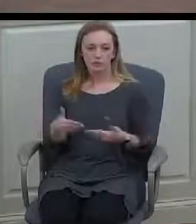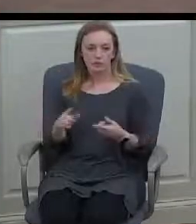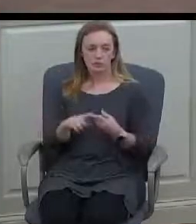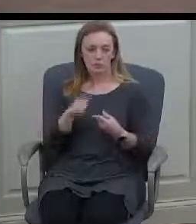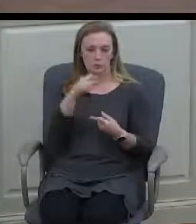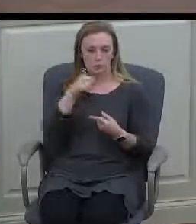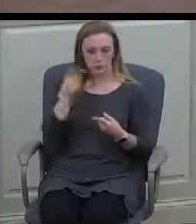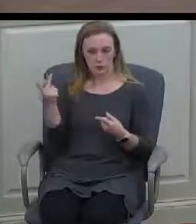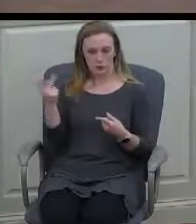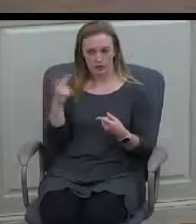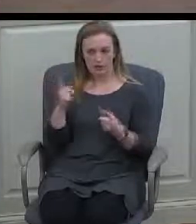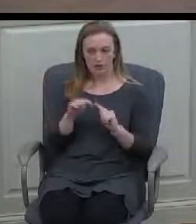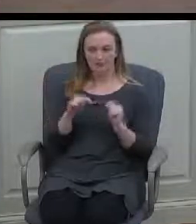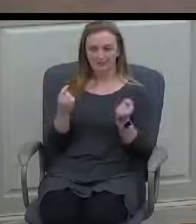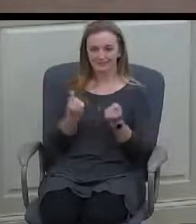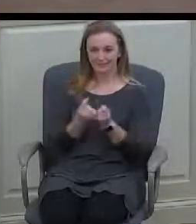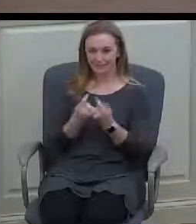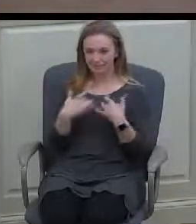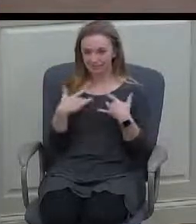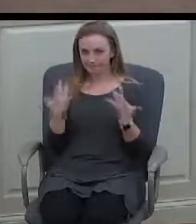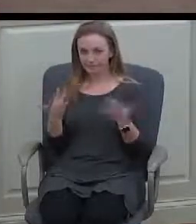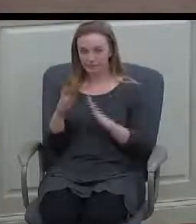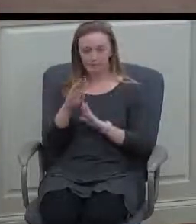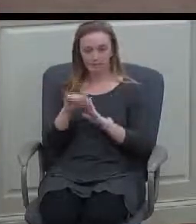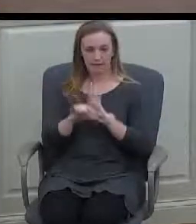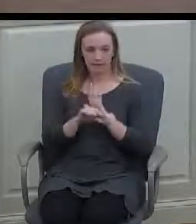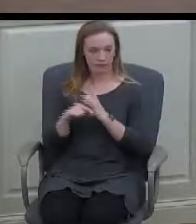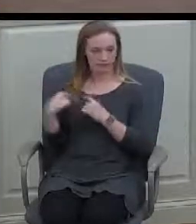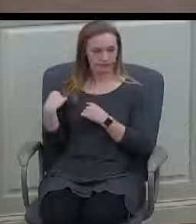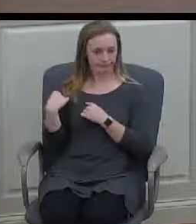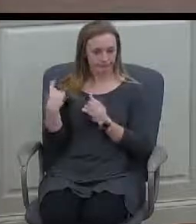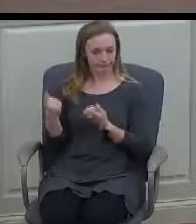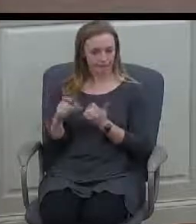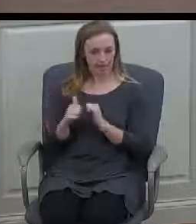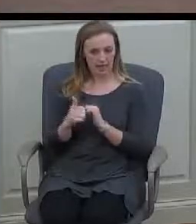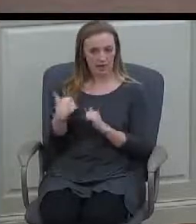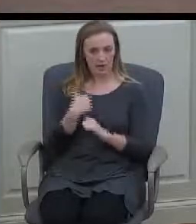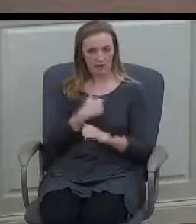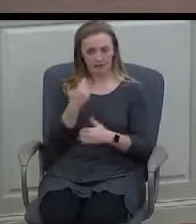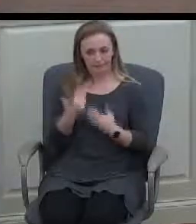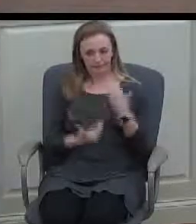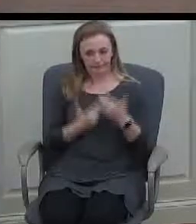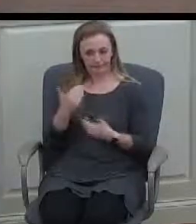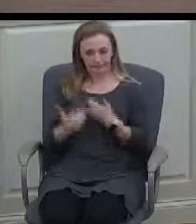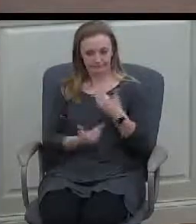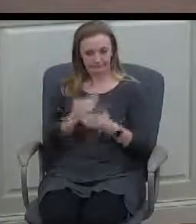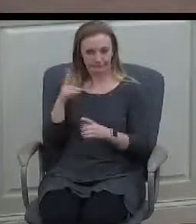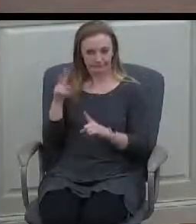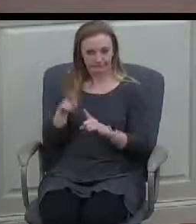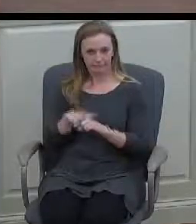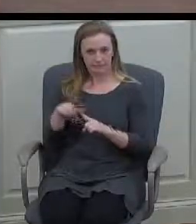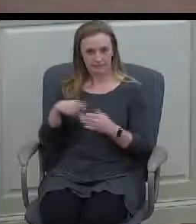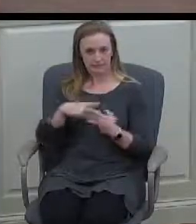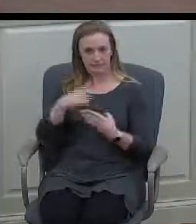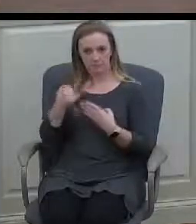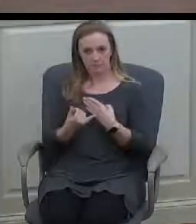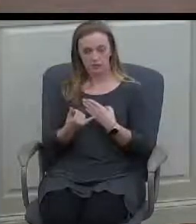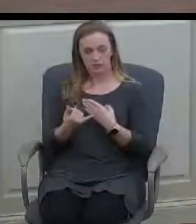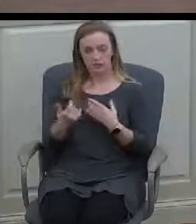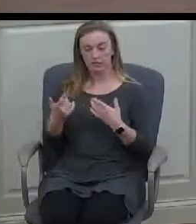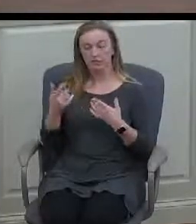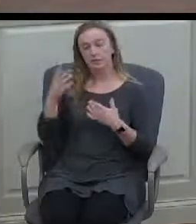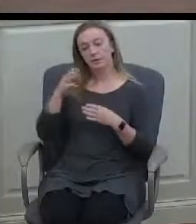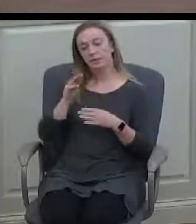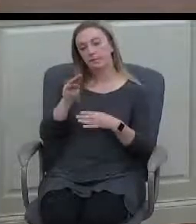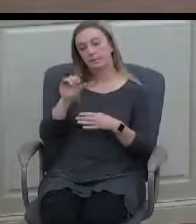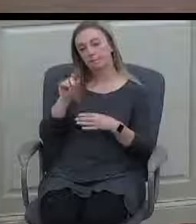we are and the team, the background, sort of how we've gotten to this project, how those big ideas from the master